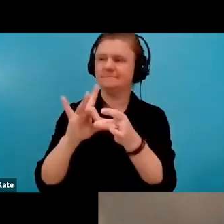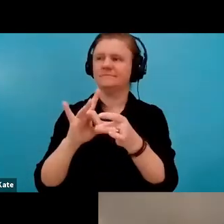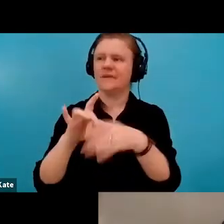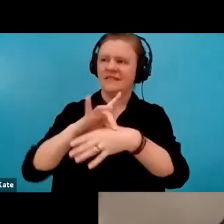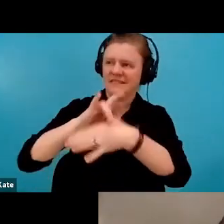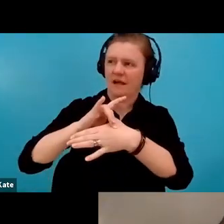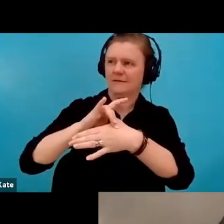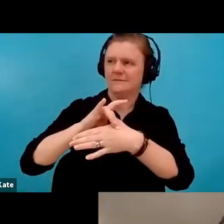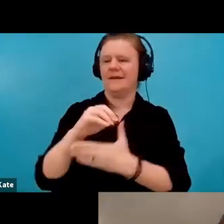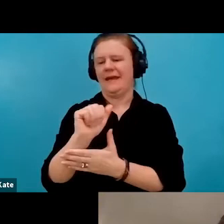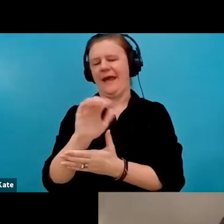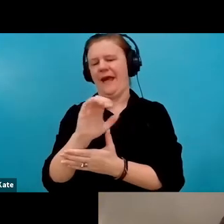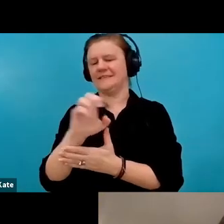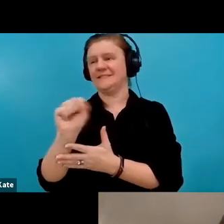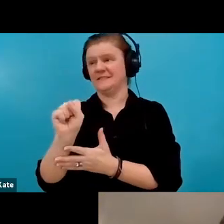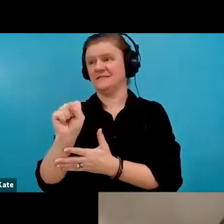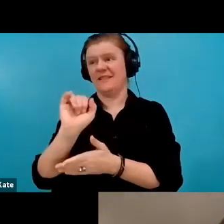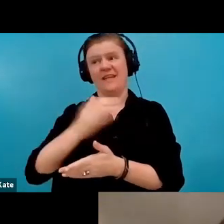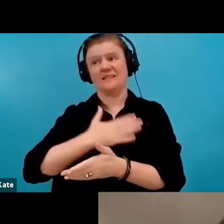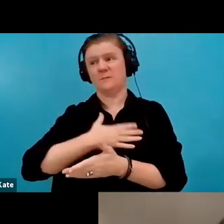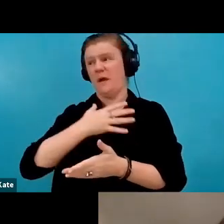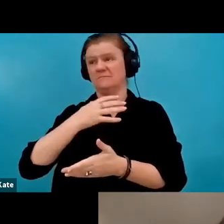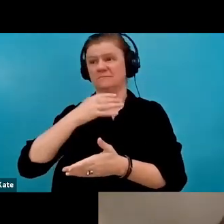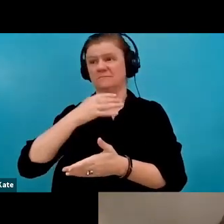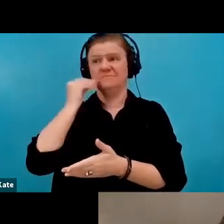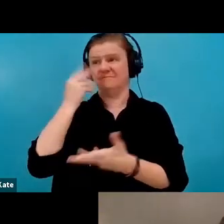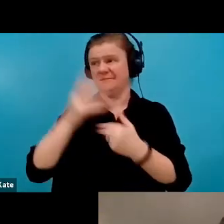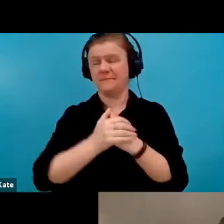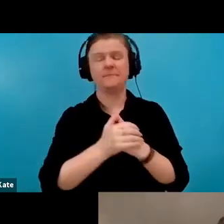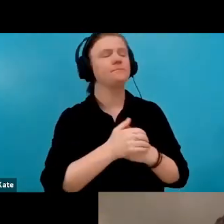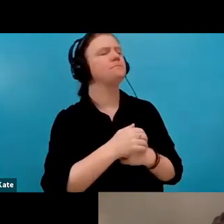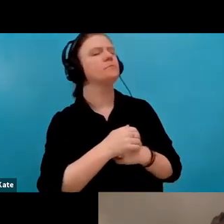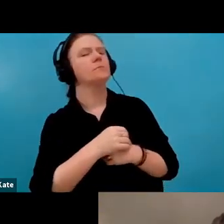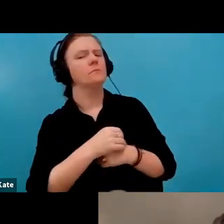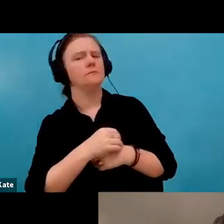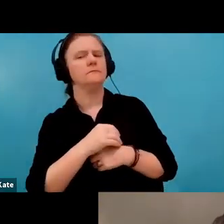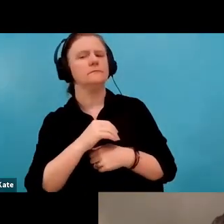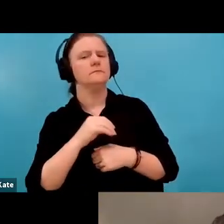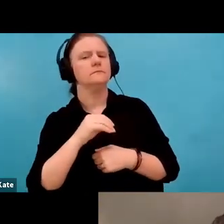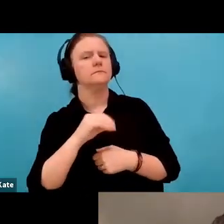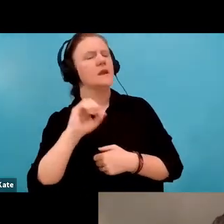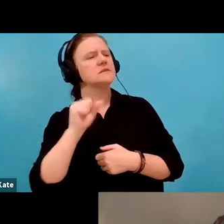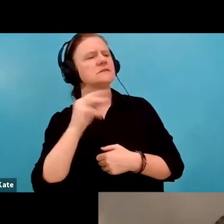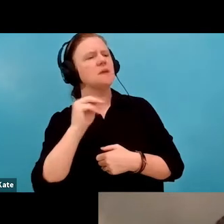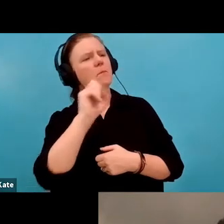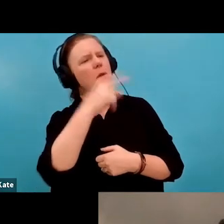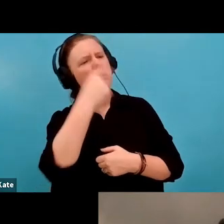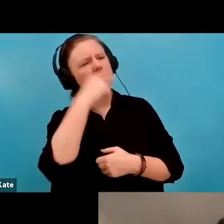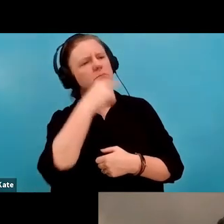And that's sort of where I am. Yeah, so tell us more about that, the process of making that film.